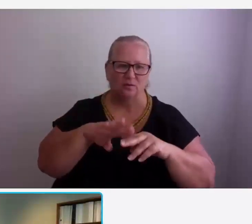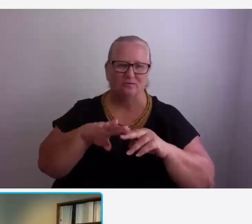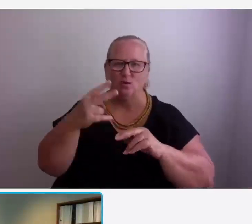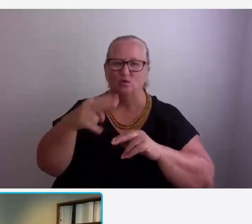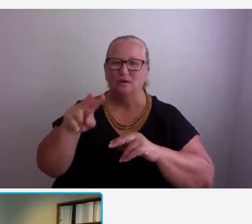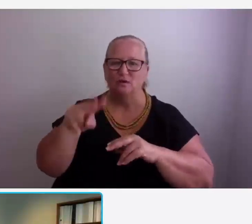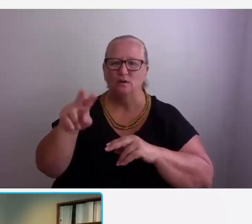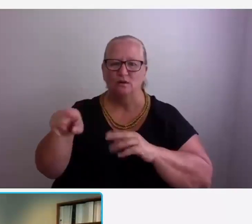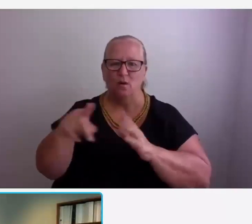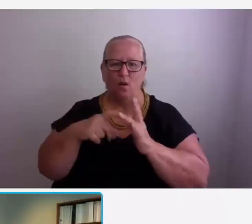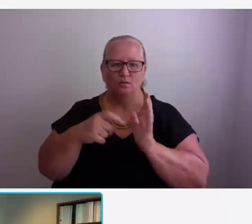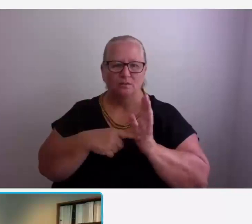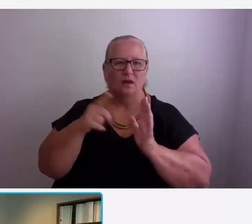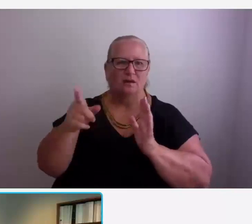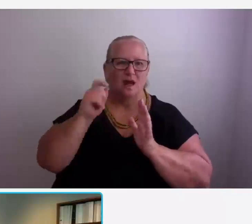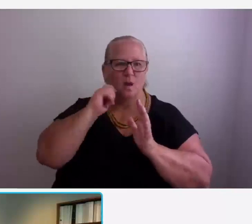will ACFI be grandparented?